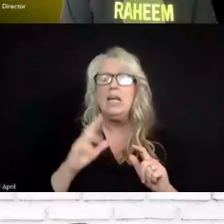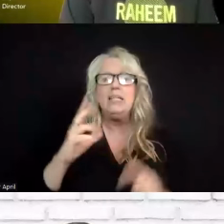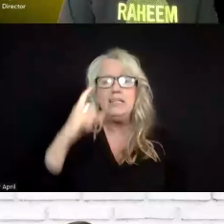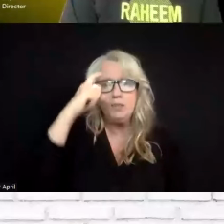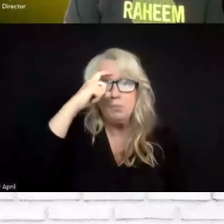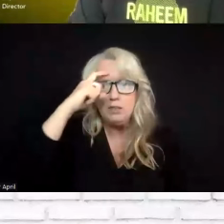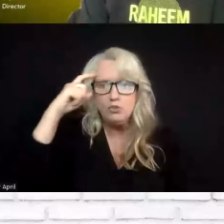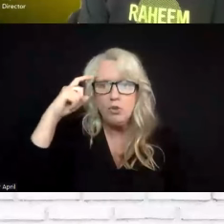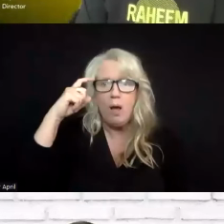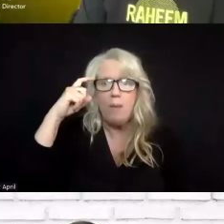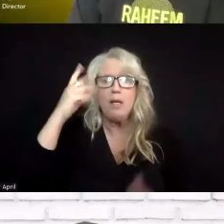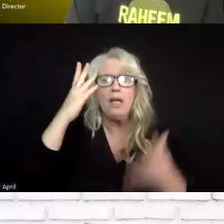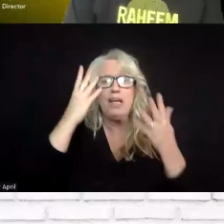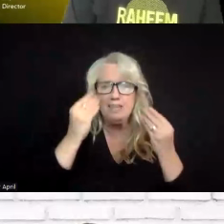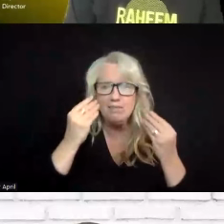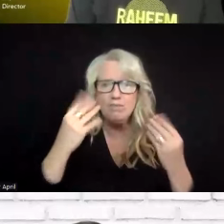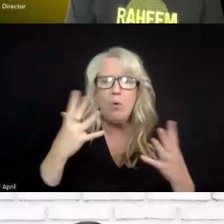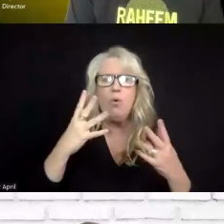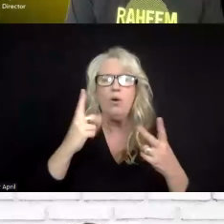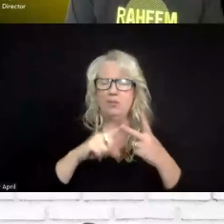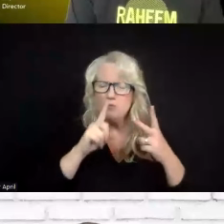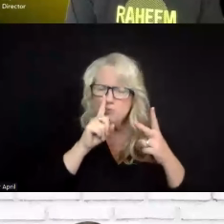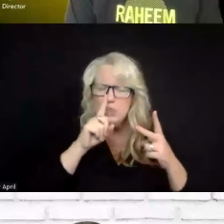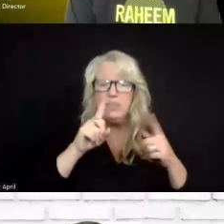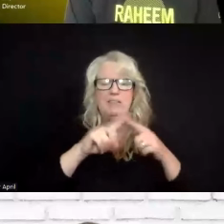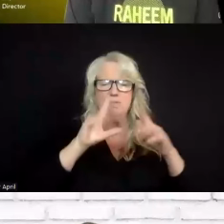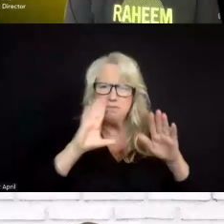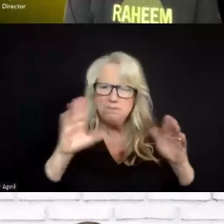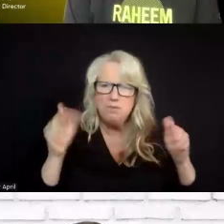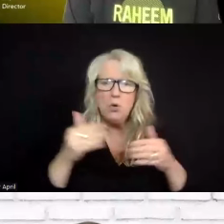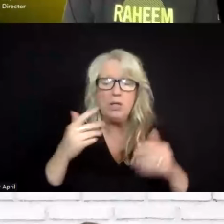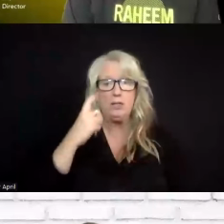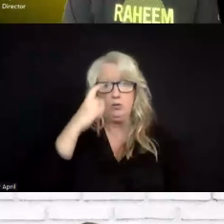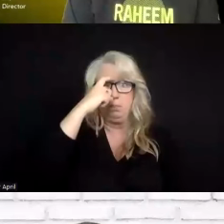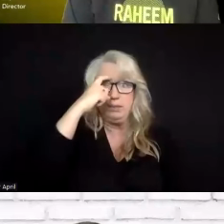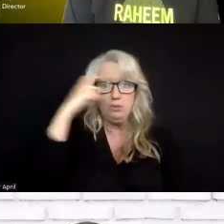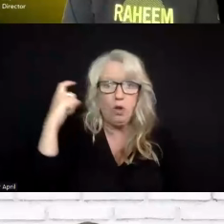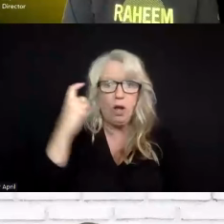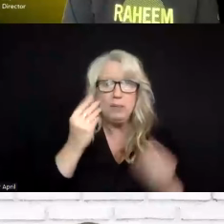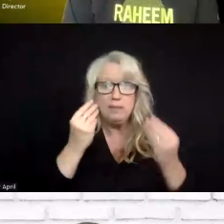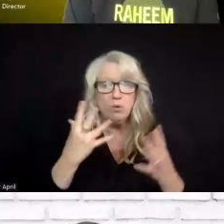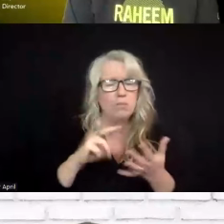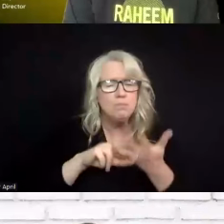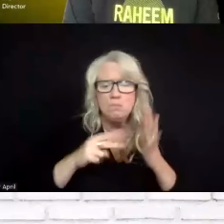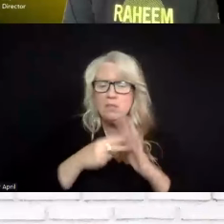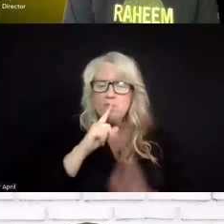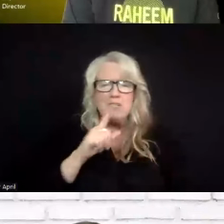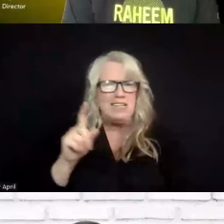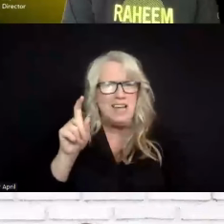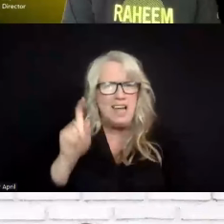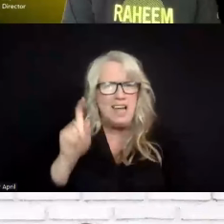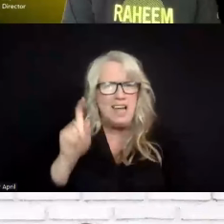trauma-informed and resiliency focused. And in order to be trauma-informed, you really have to put yourself in the place of the person that's